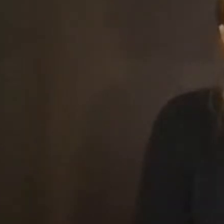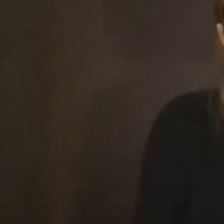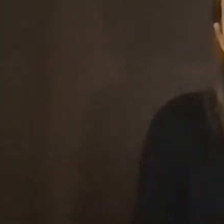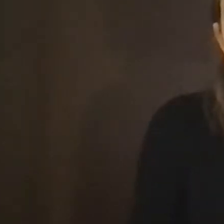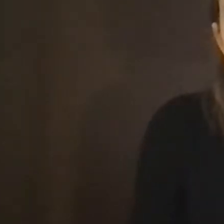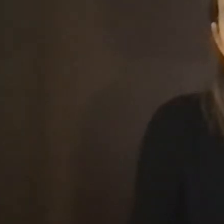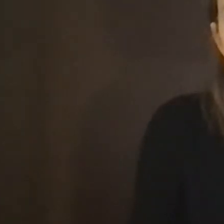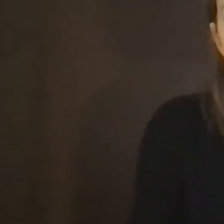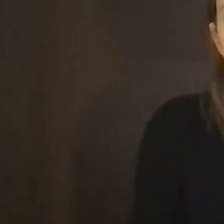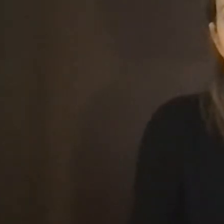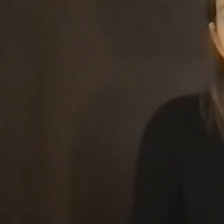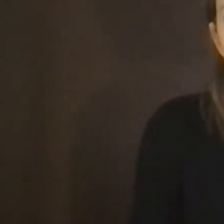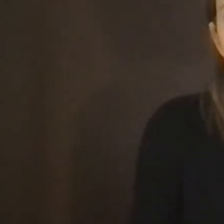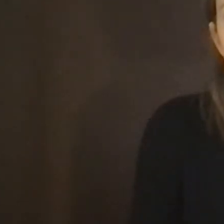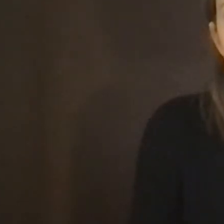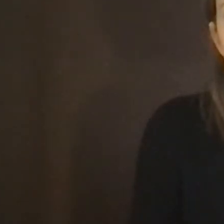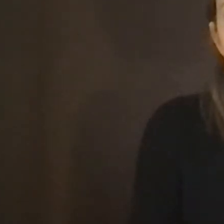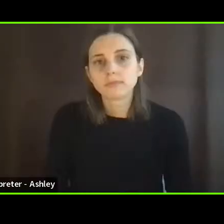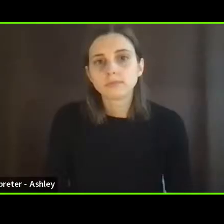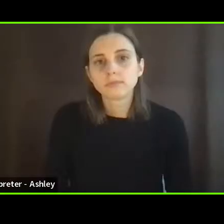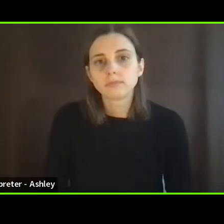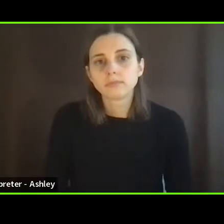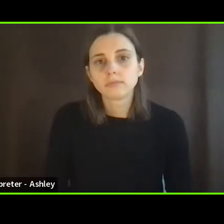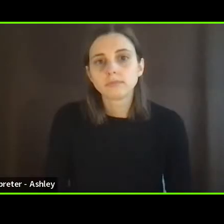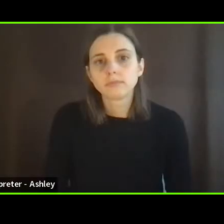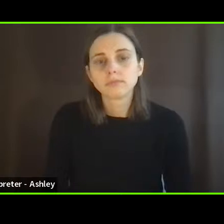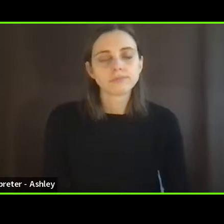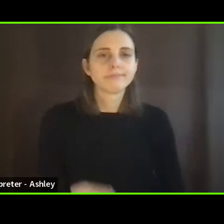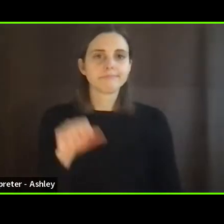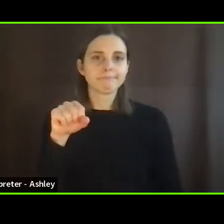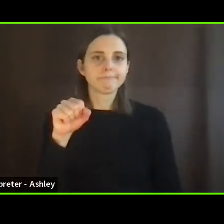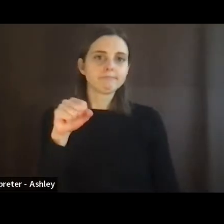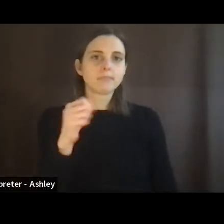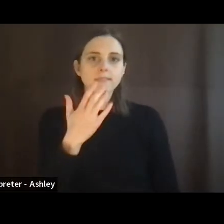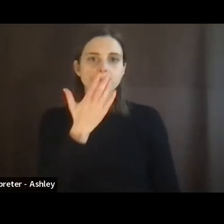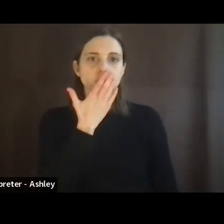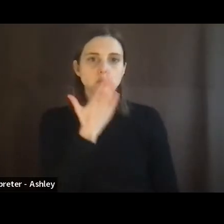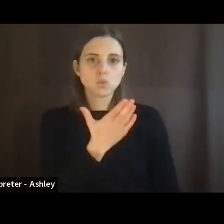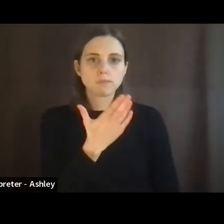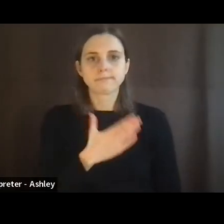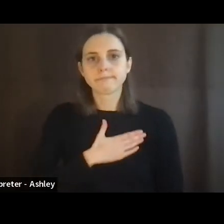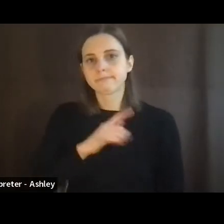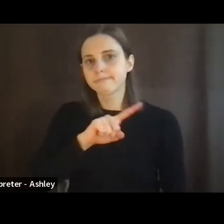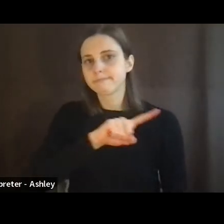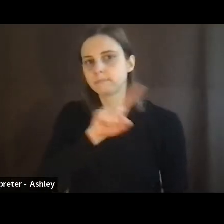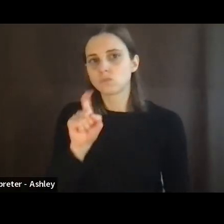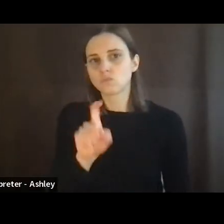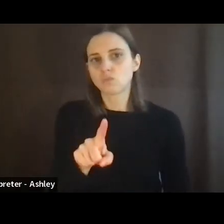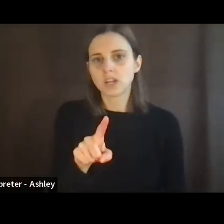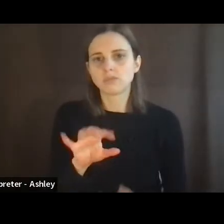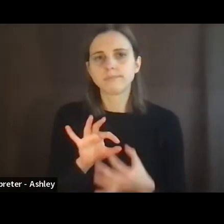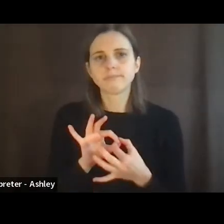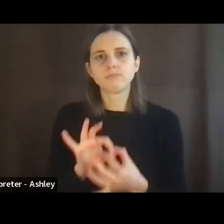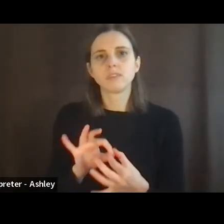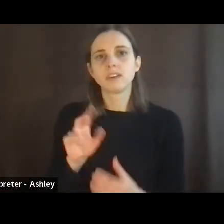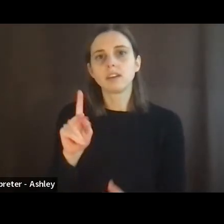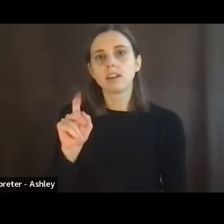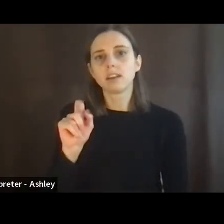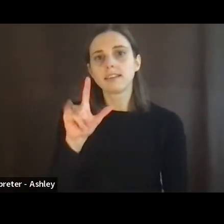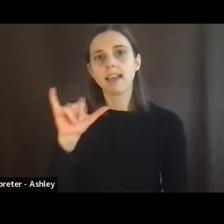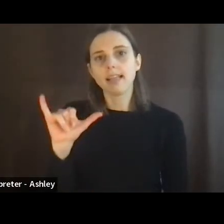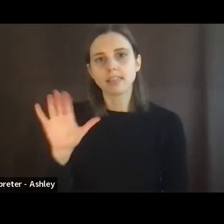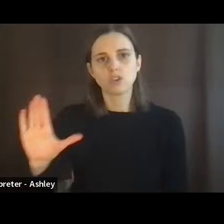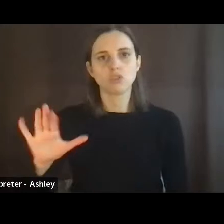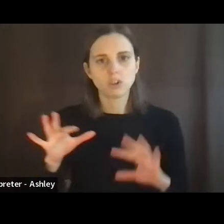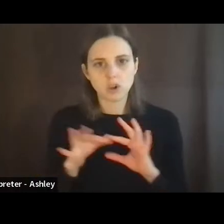Well, actually, thank you. Actually, my question had to do with something I heard Kelly say. It's also about